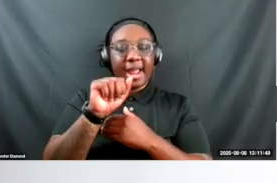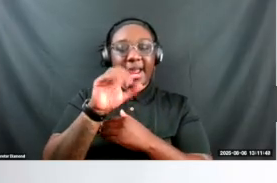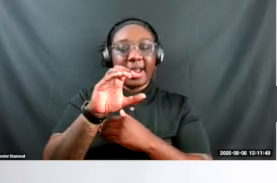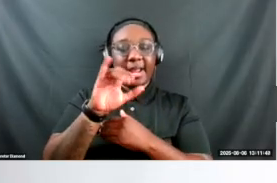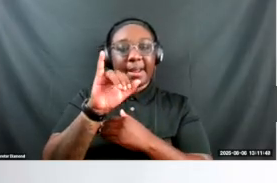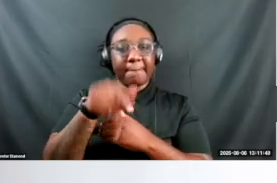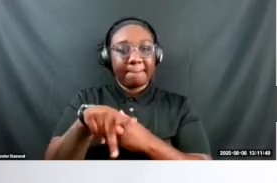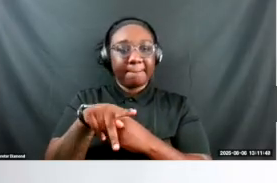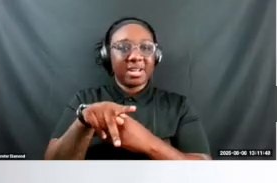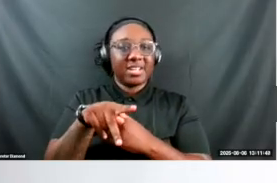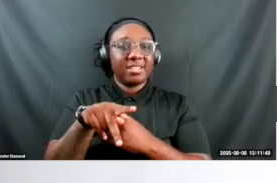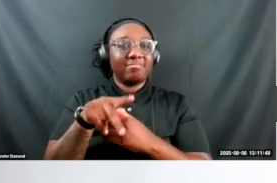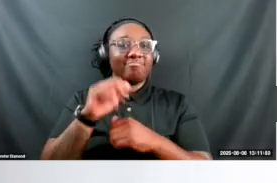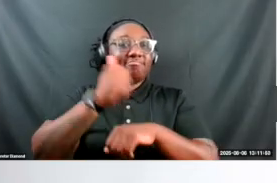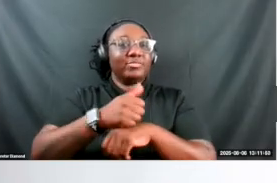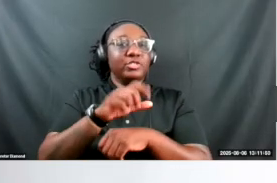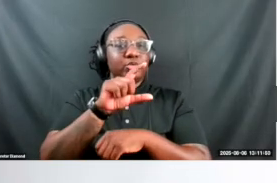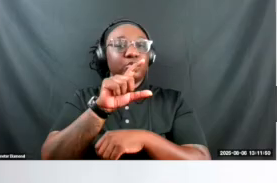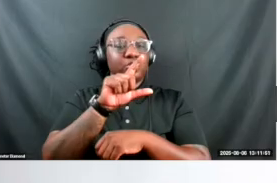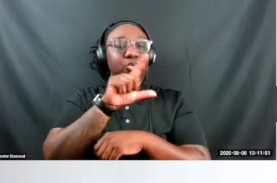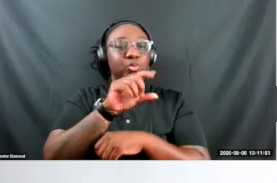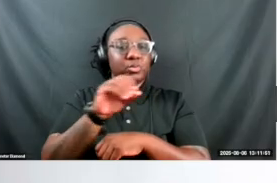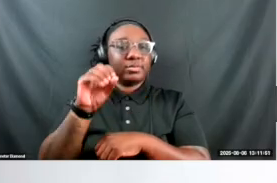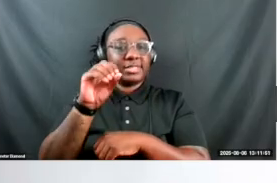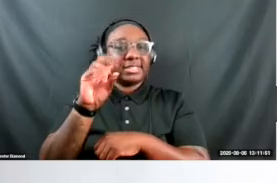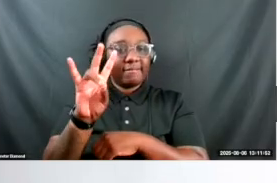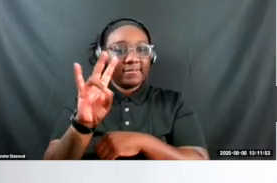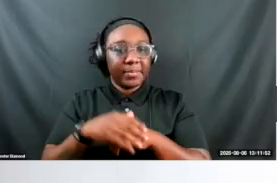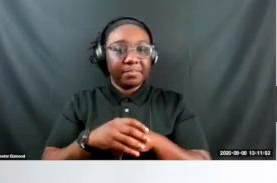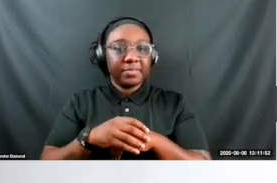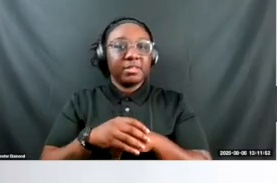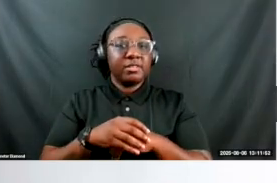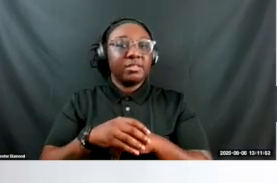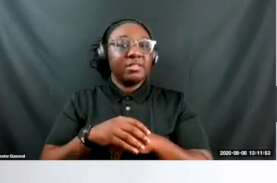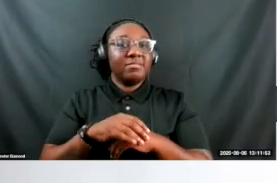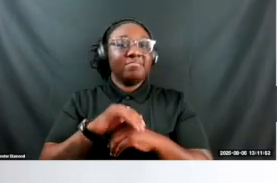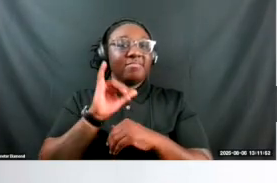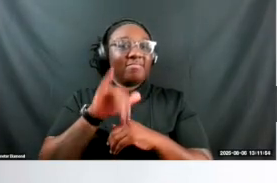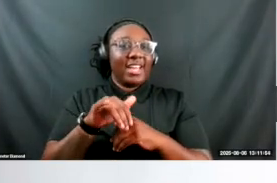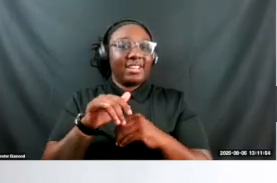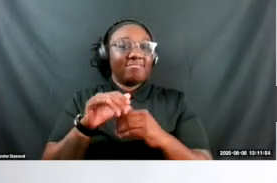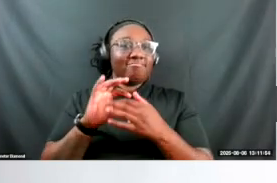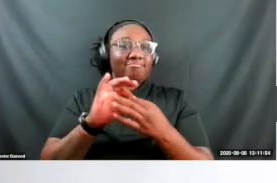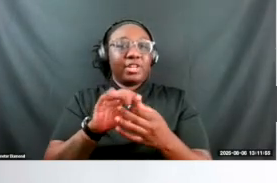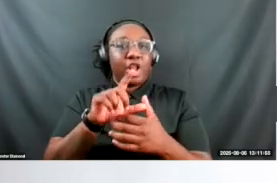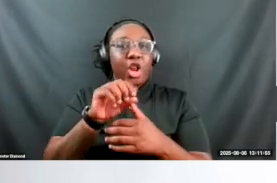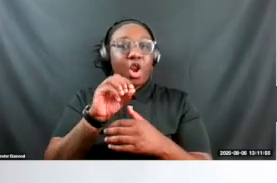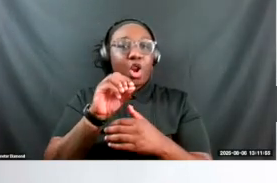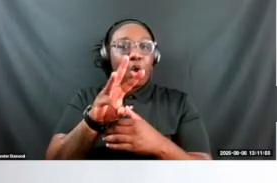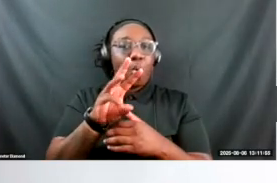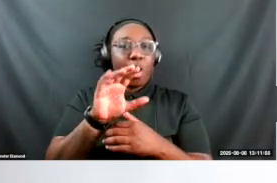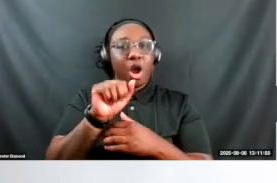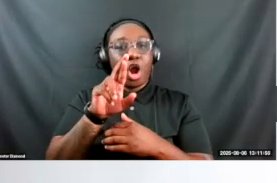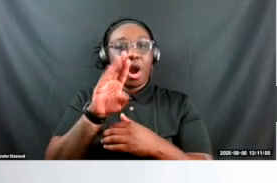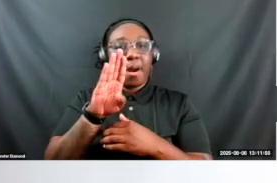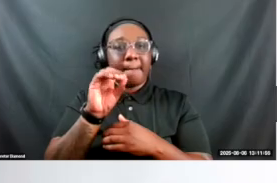Carbon Transportation Program. AQIP is funded by smog abatement and vehicle registration fees that are deposited into the Air